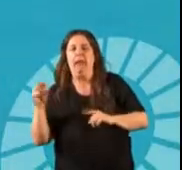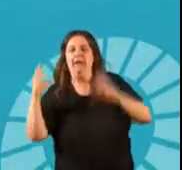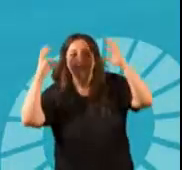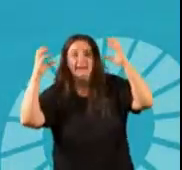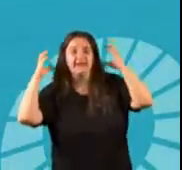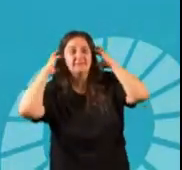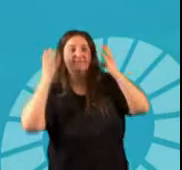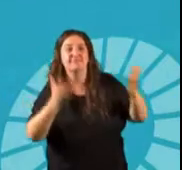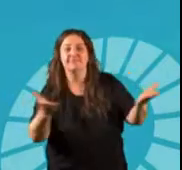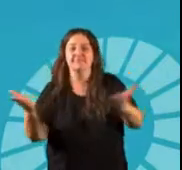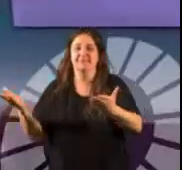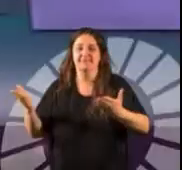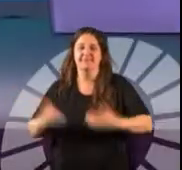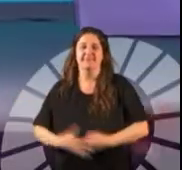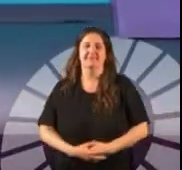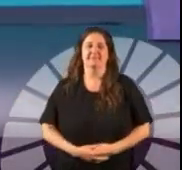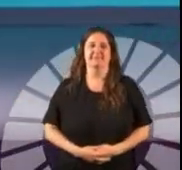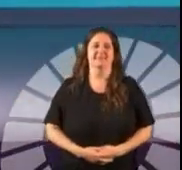Okay.